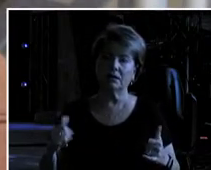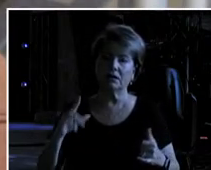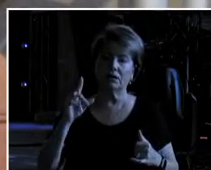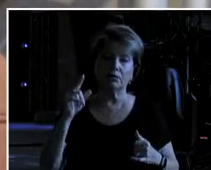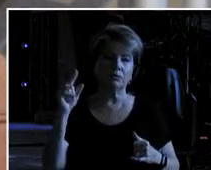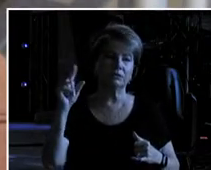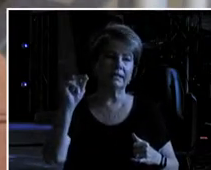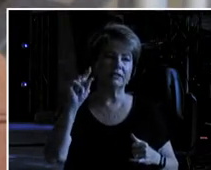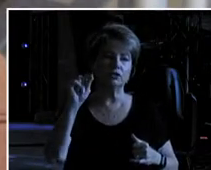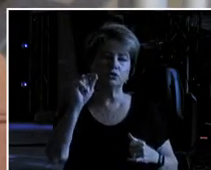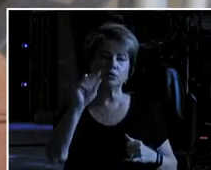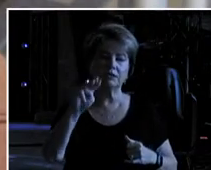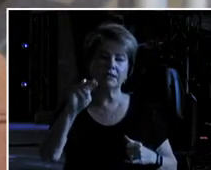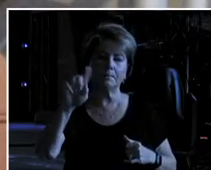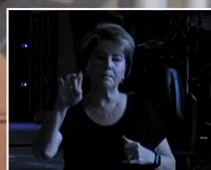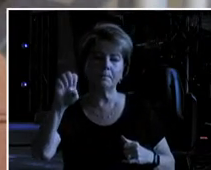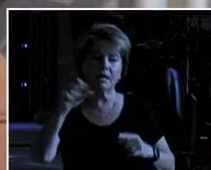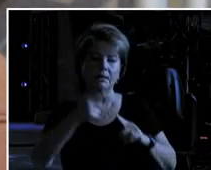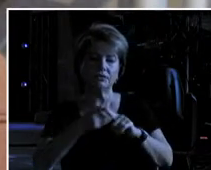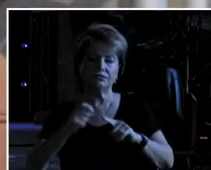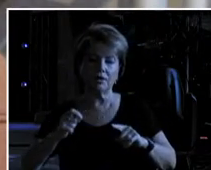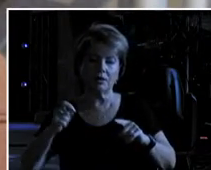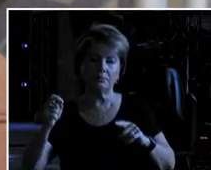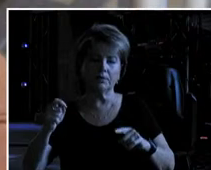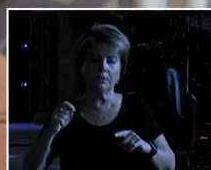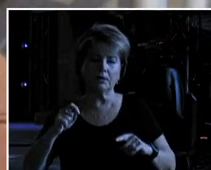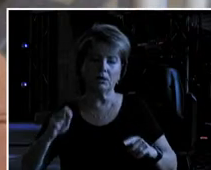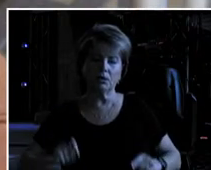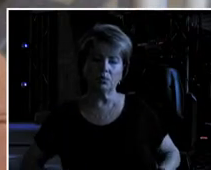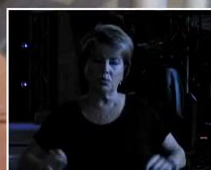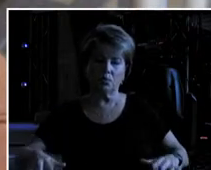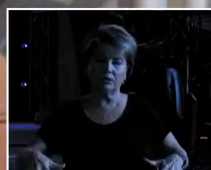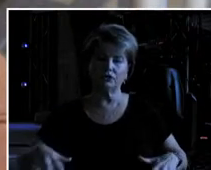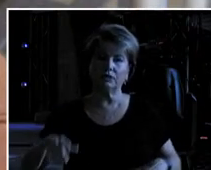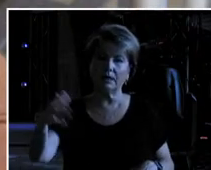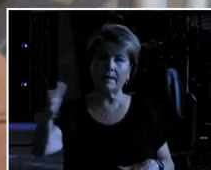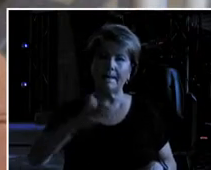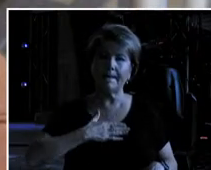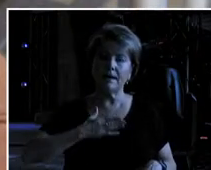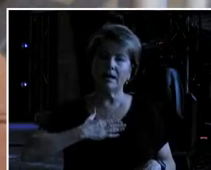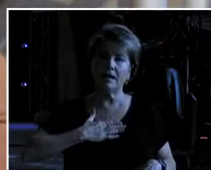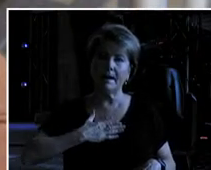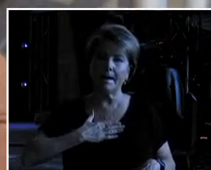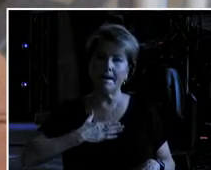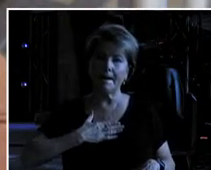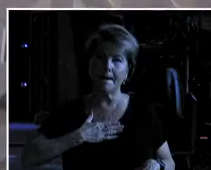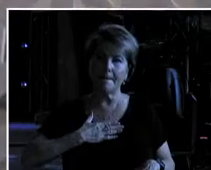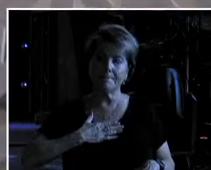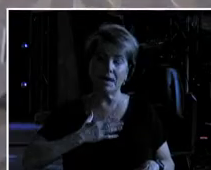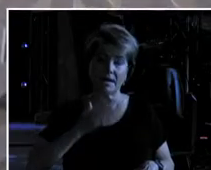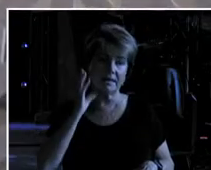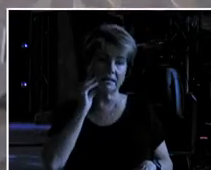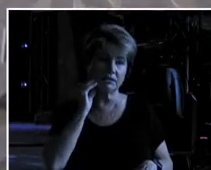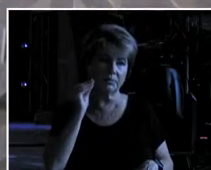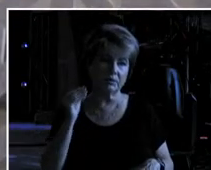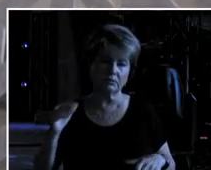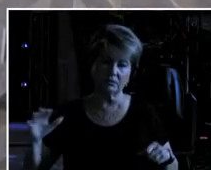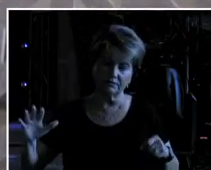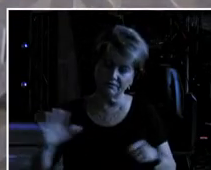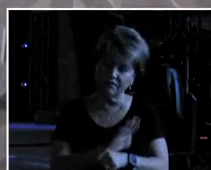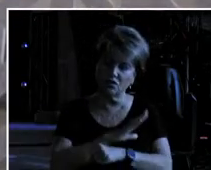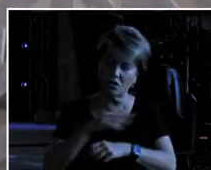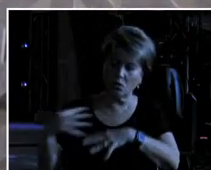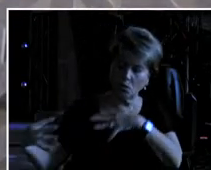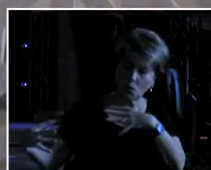with Russia, and my own city was a first target during this whole-scale war. I have had an